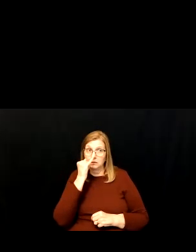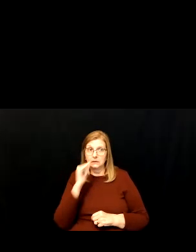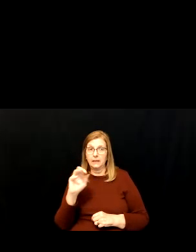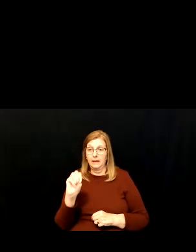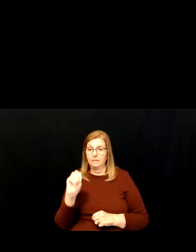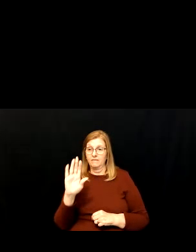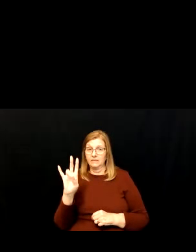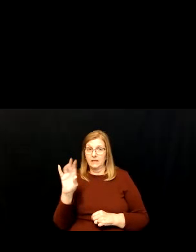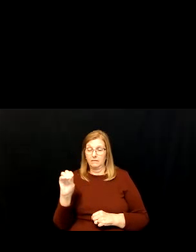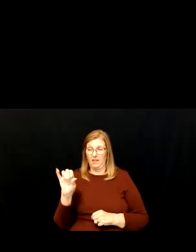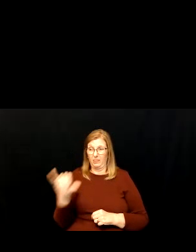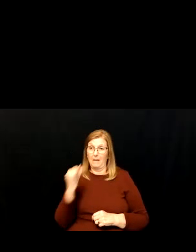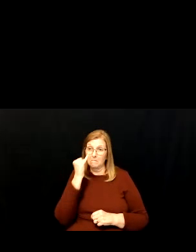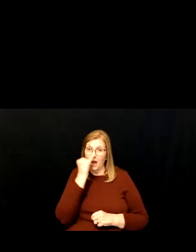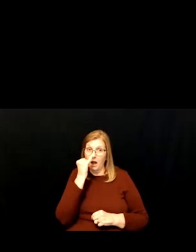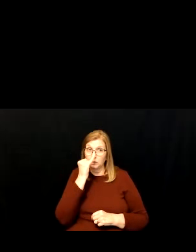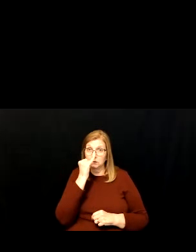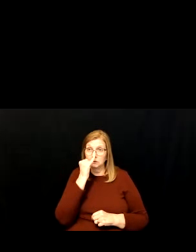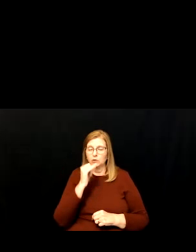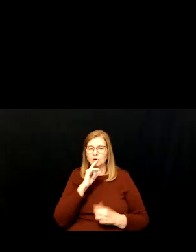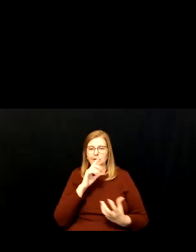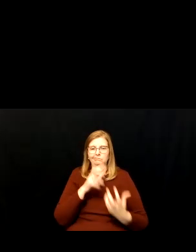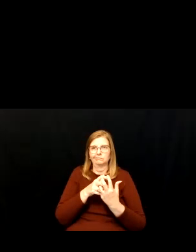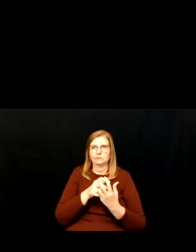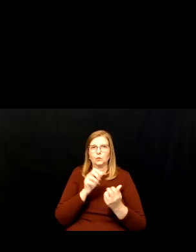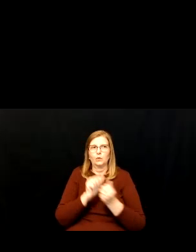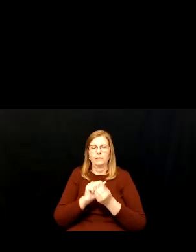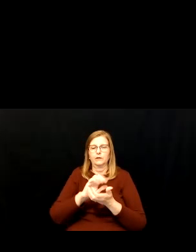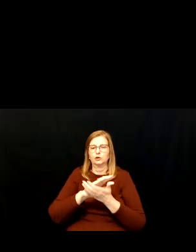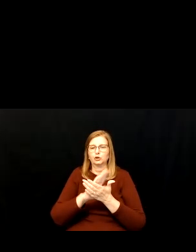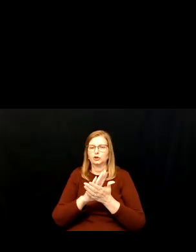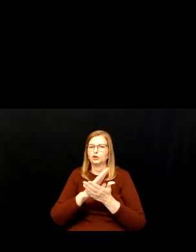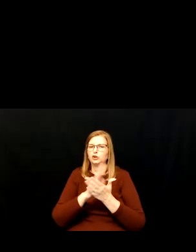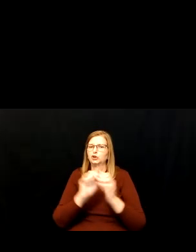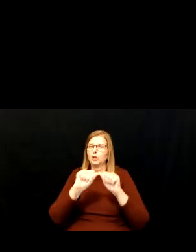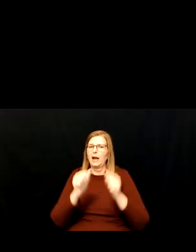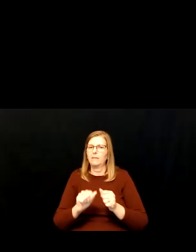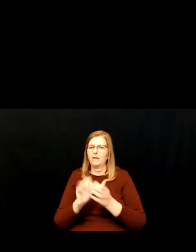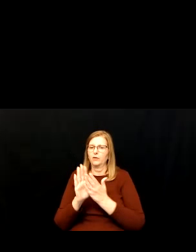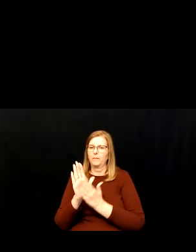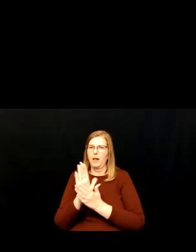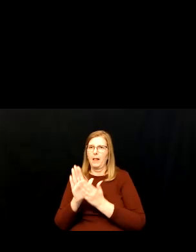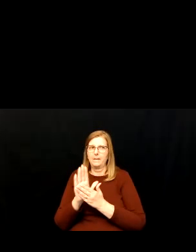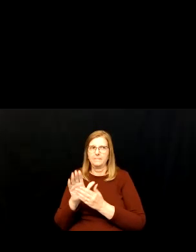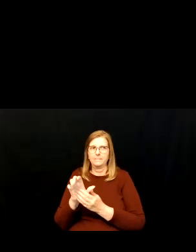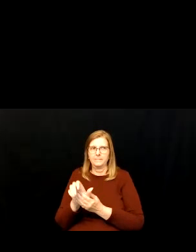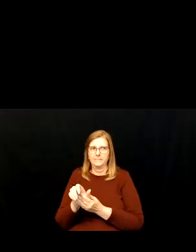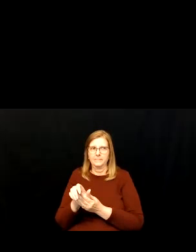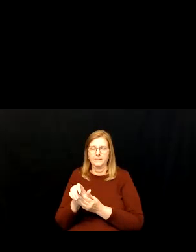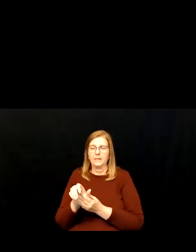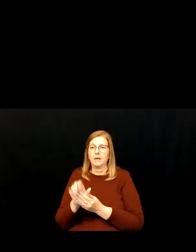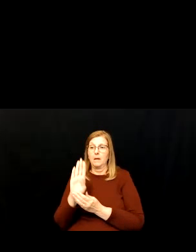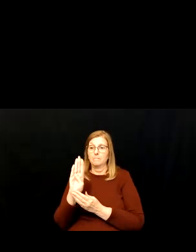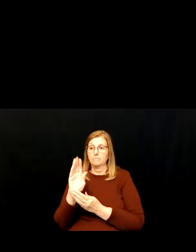mouse really kind of goes with the shape of the palm of your hand. And the ball